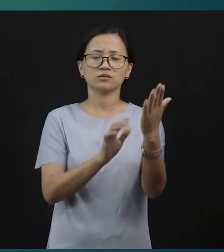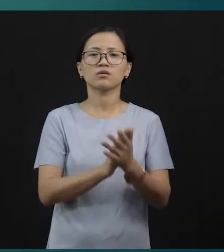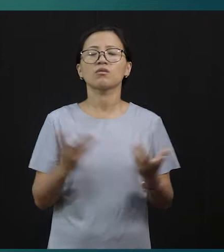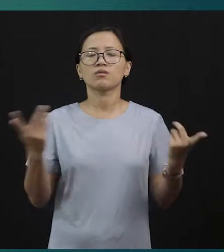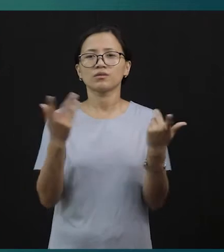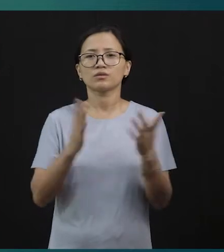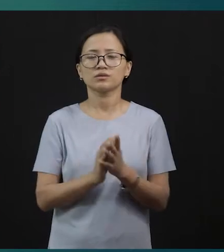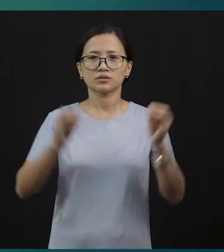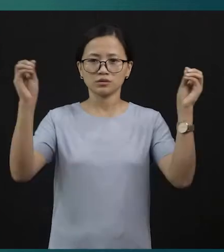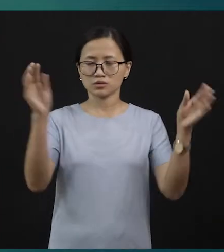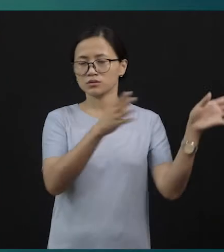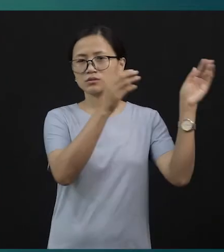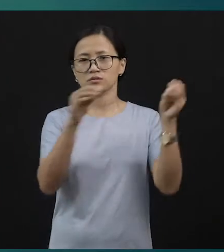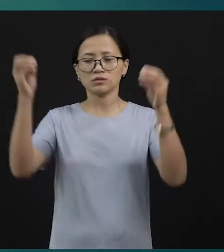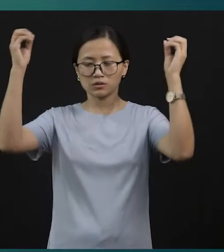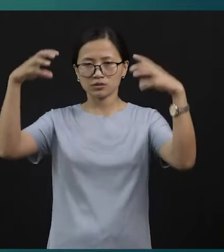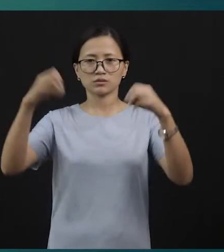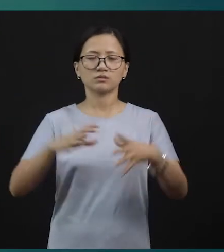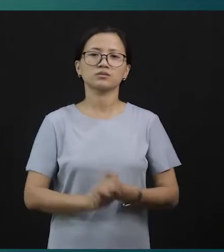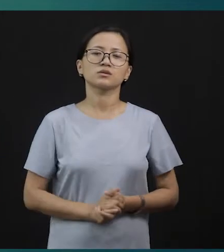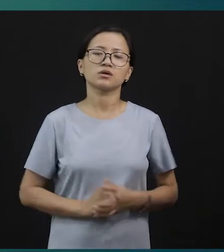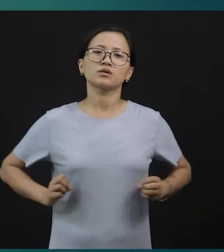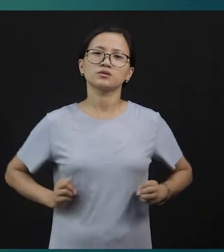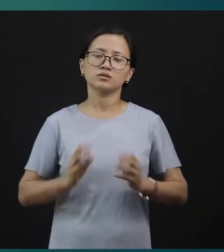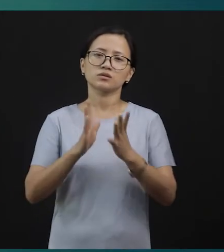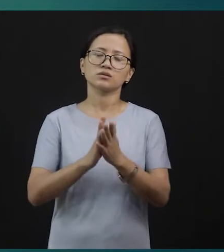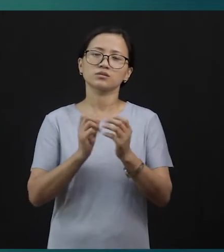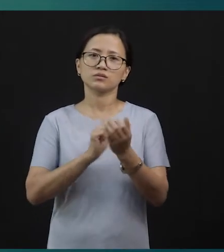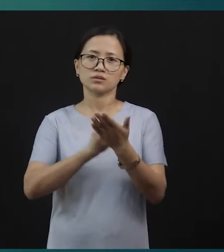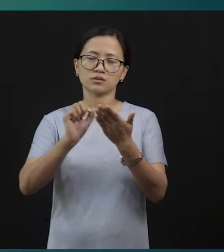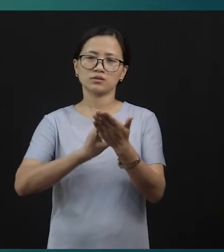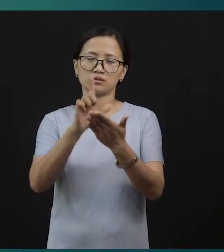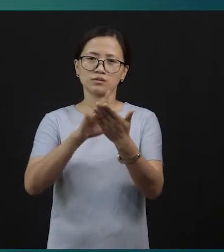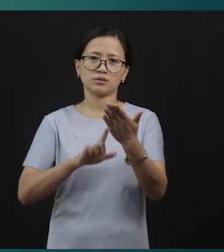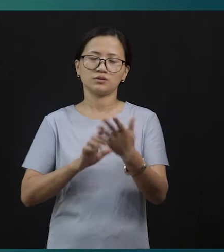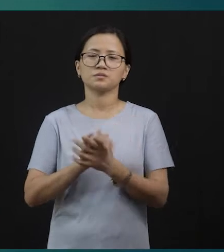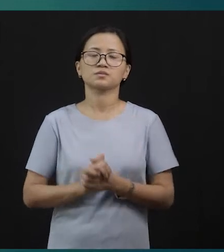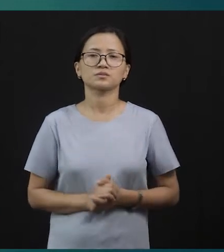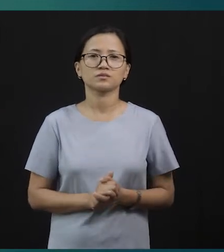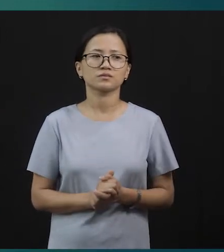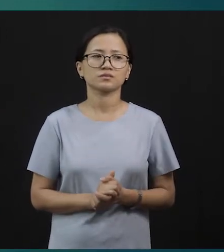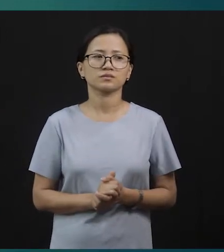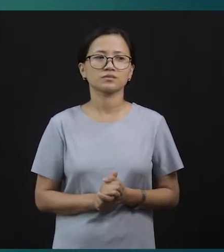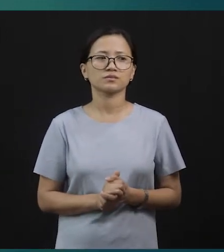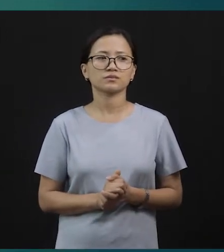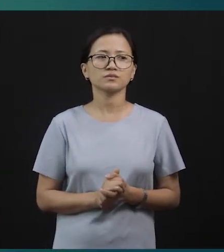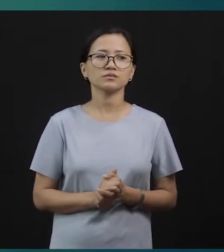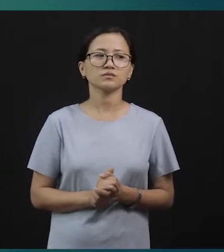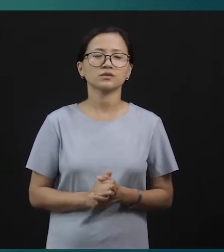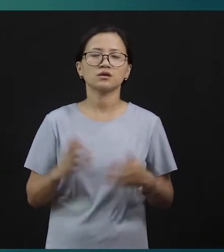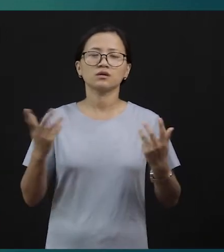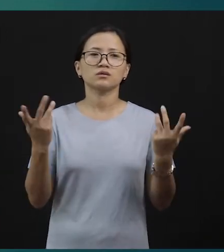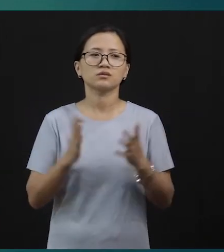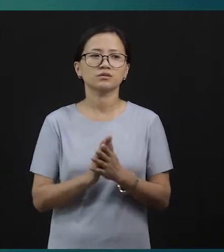in this storm. And he started writing the account, okay? He wrote a detailed account on